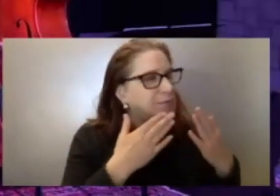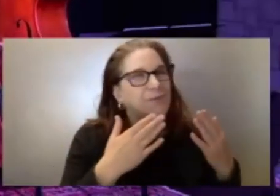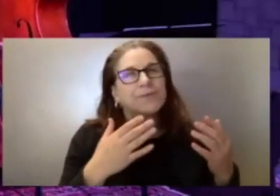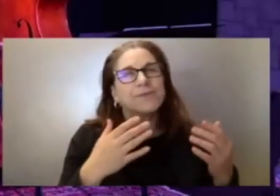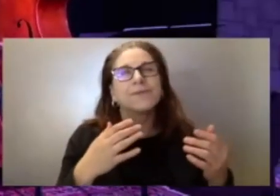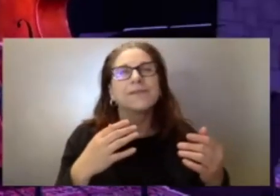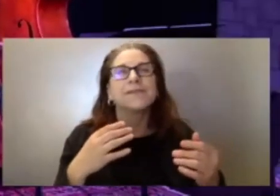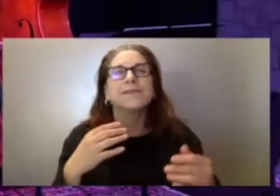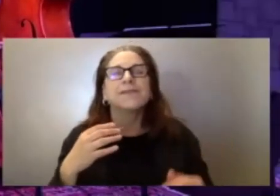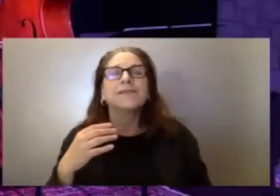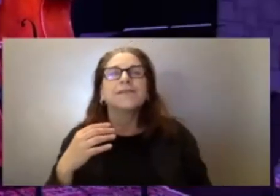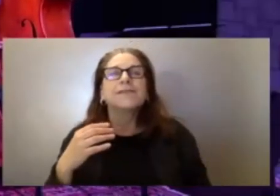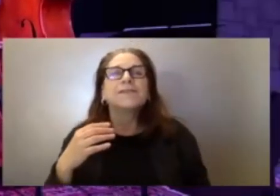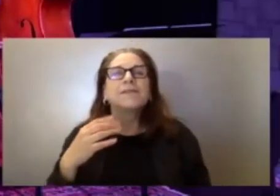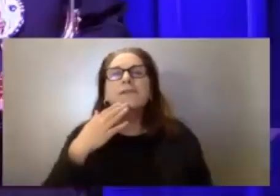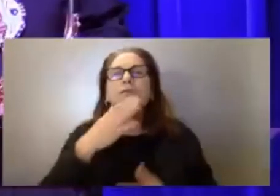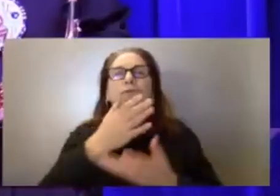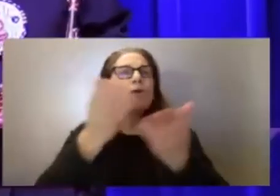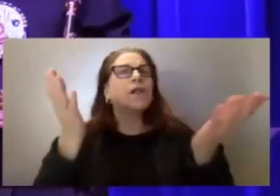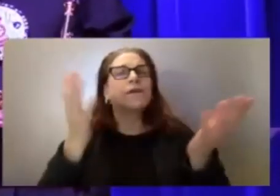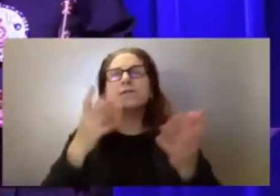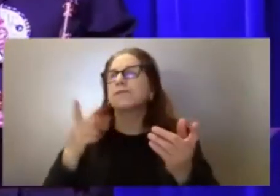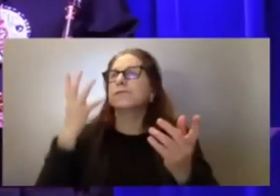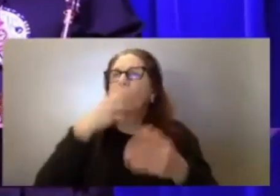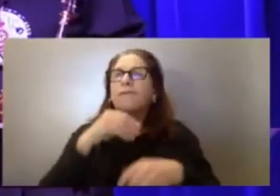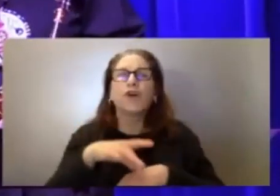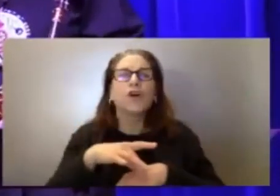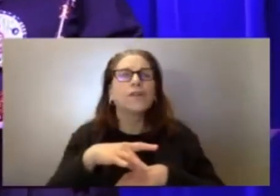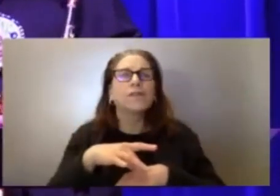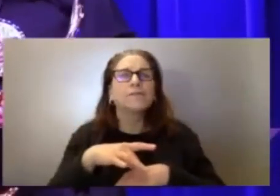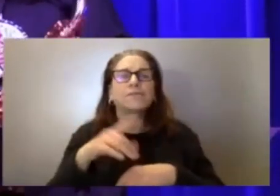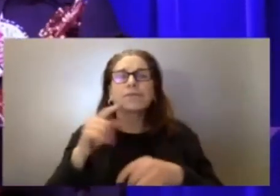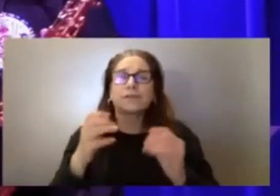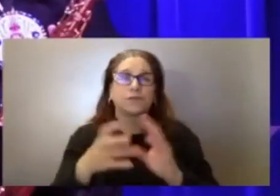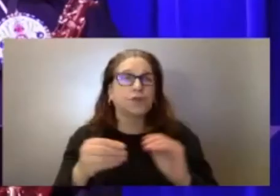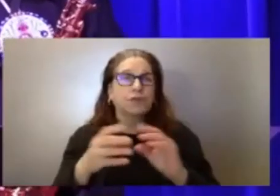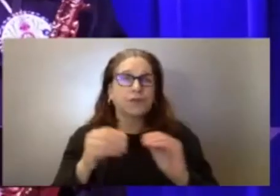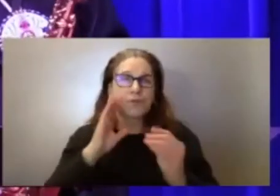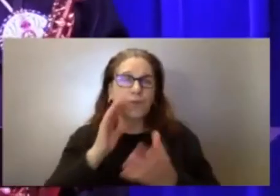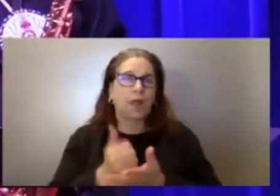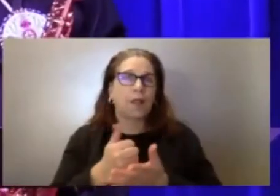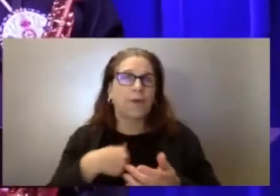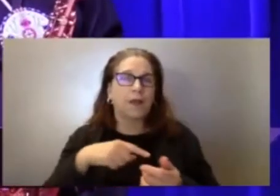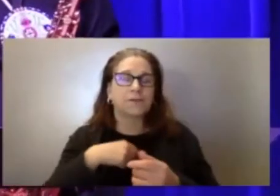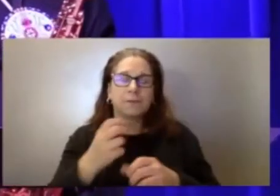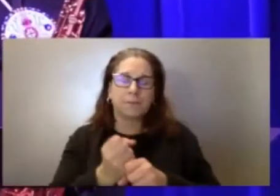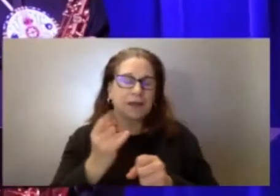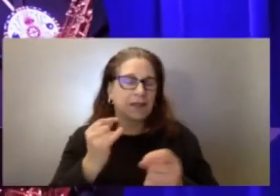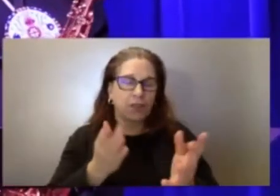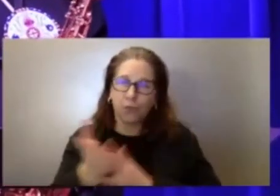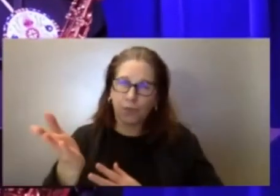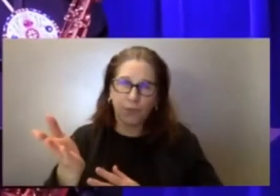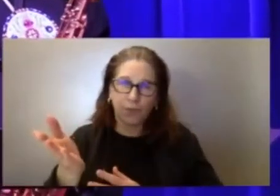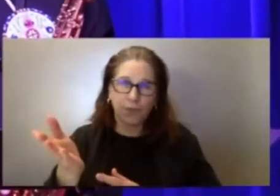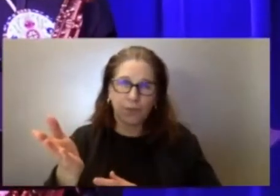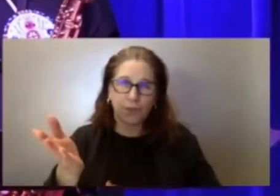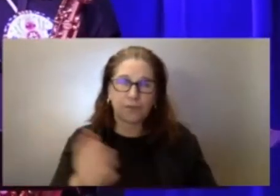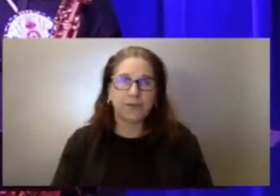Thank you, Meadow. Thank you. Thank you, AWP. Thank you, this beautiful earth. These stories